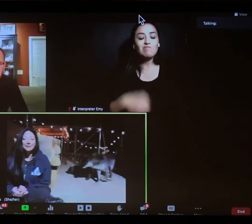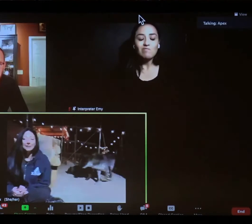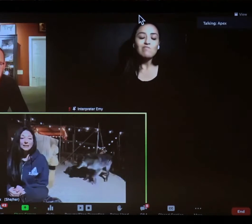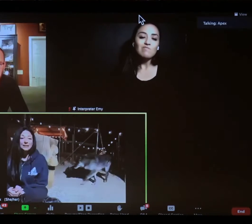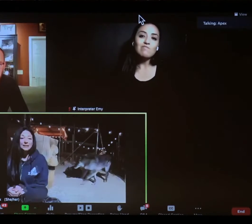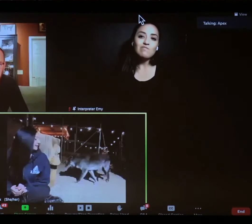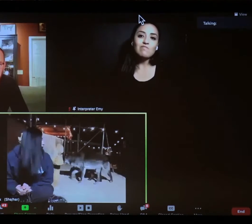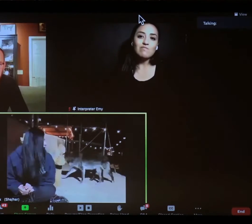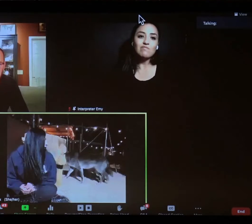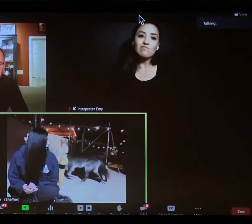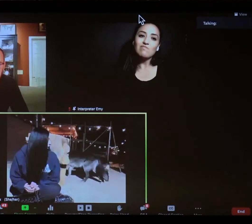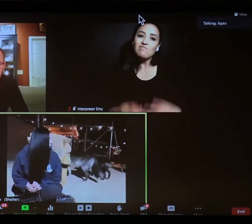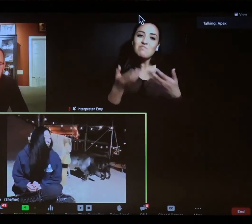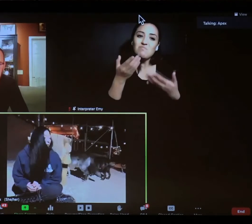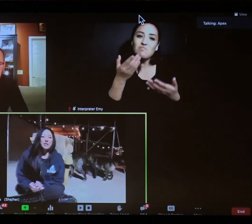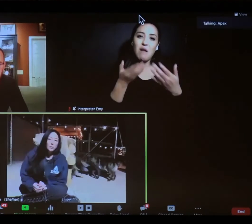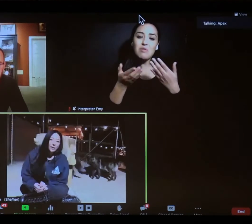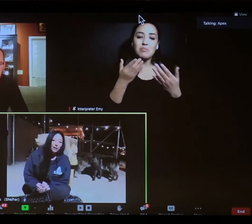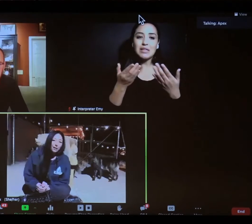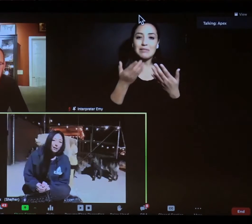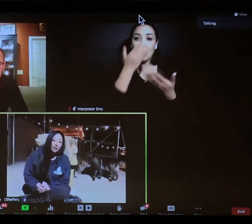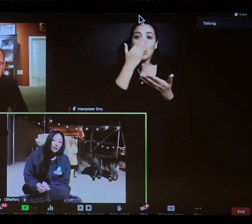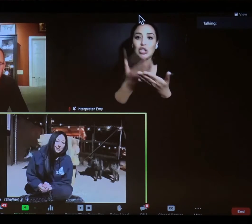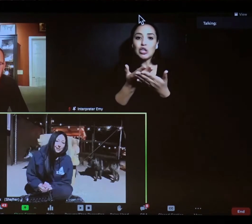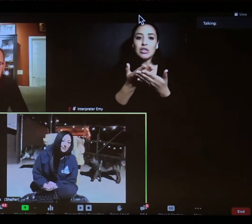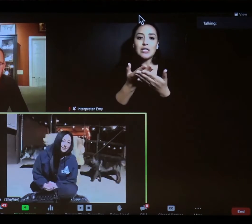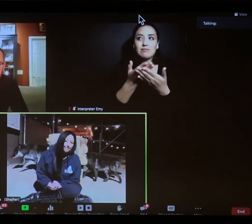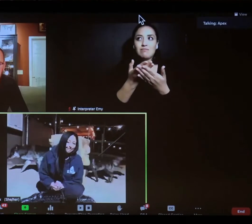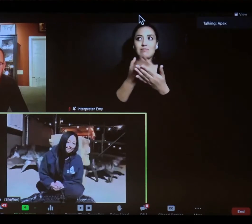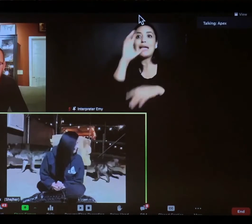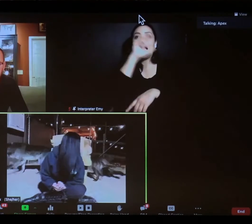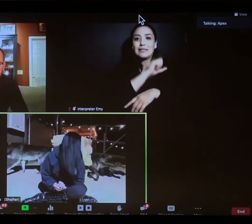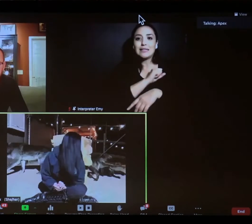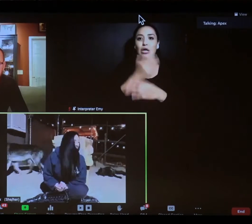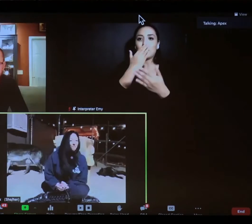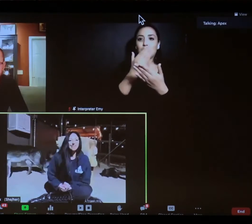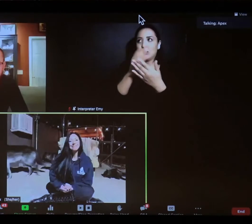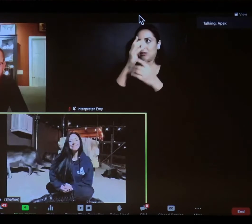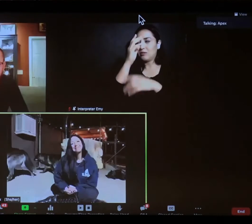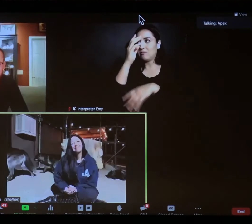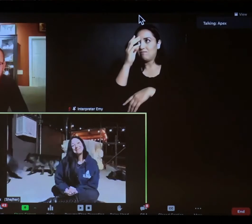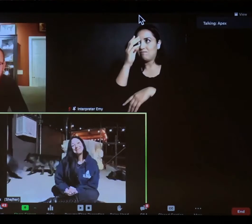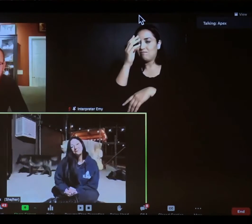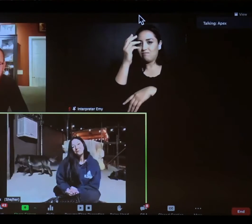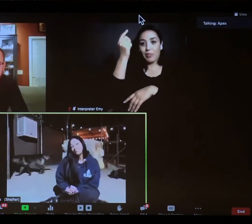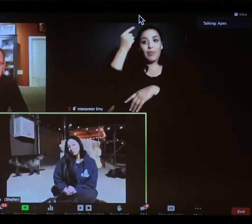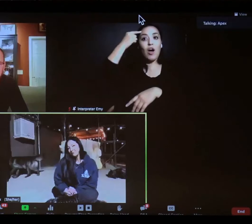at least a worthy hypothesis. So I have a question. So Neo is